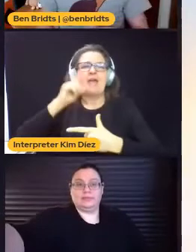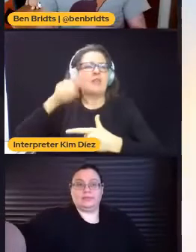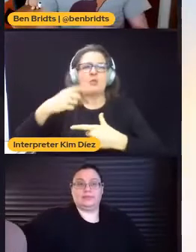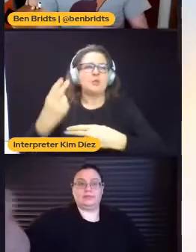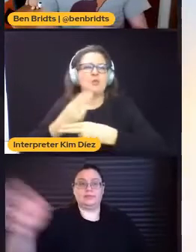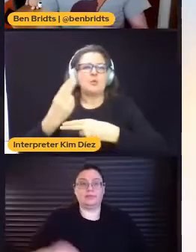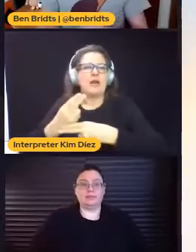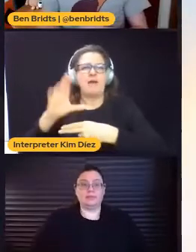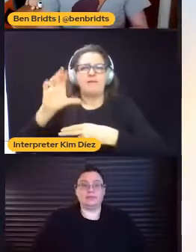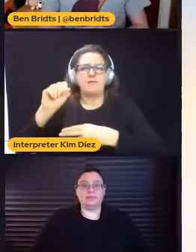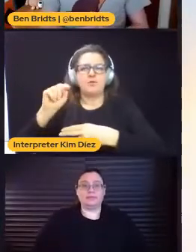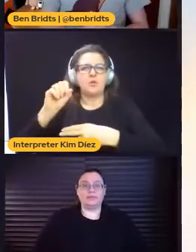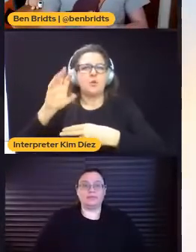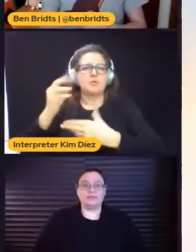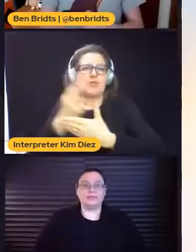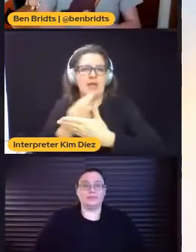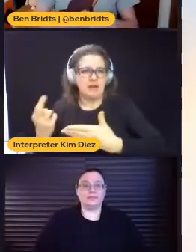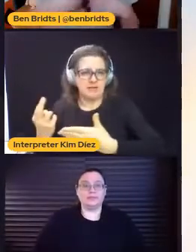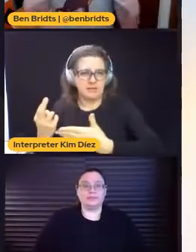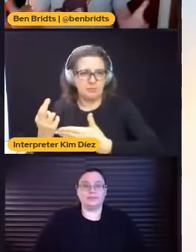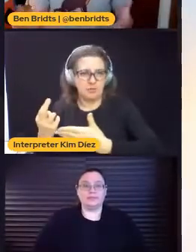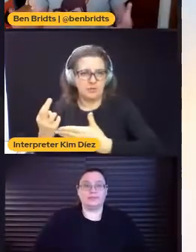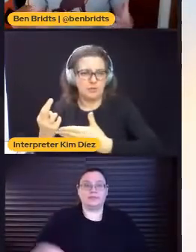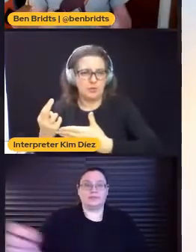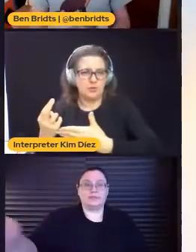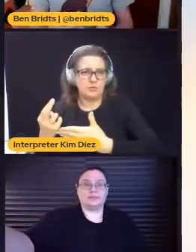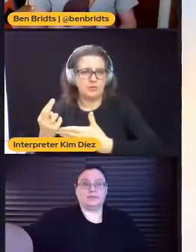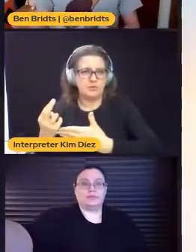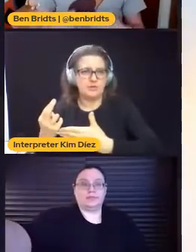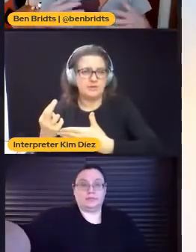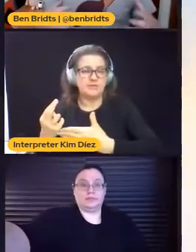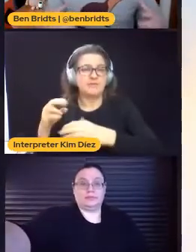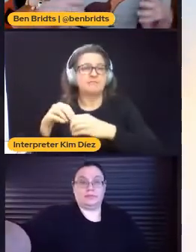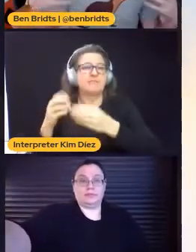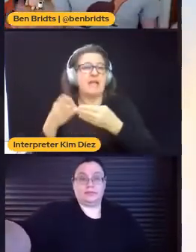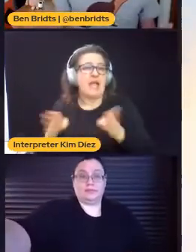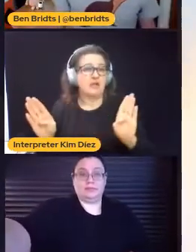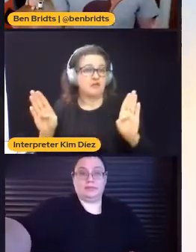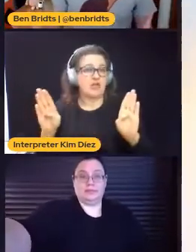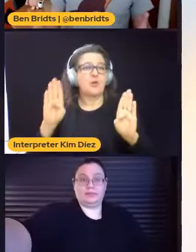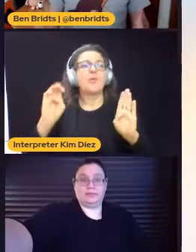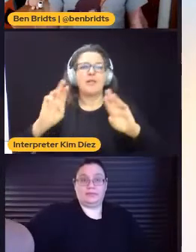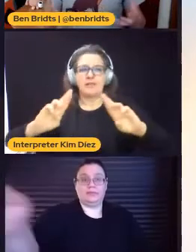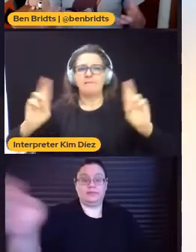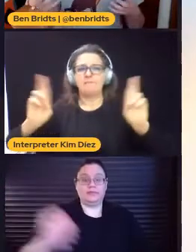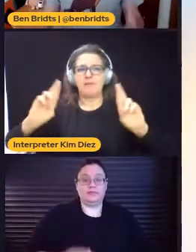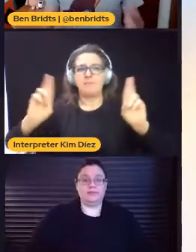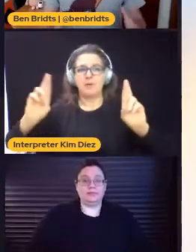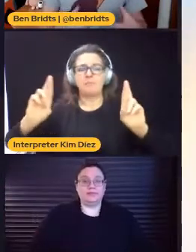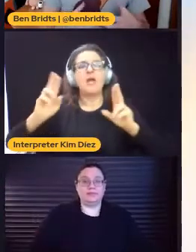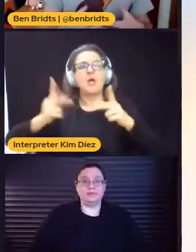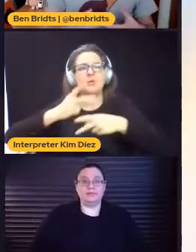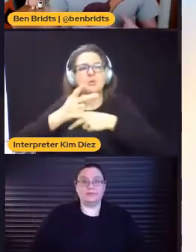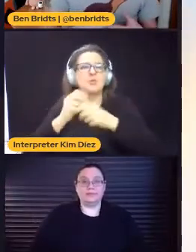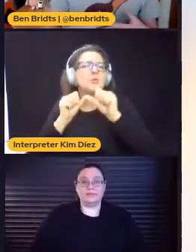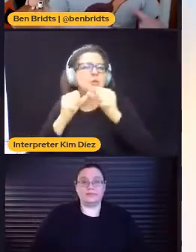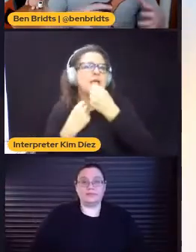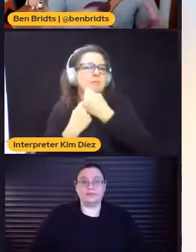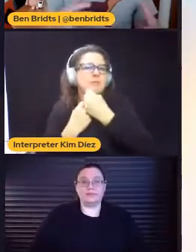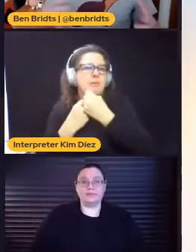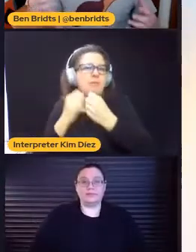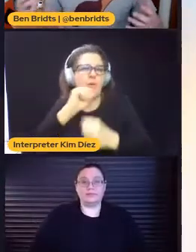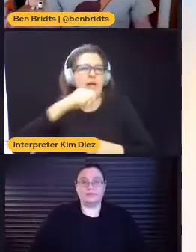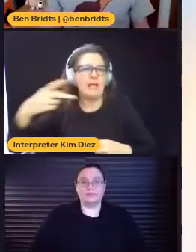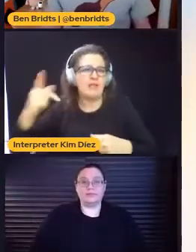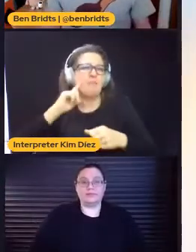that custom resource there. And in general, you want to be prepared to keep supporting the application for